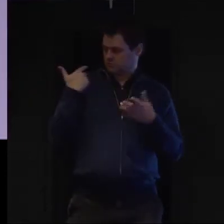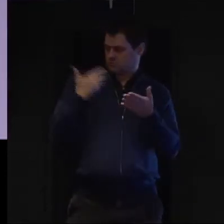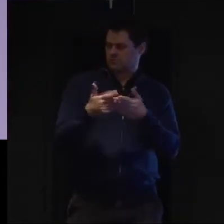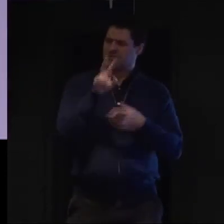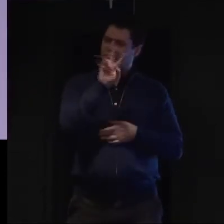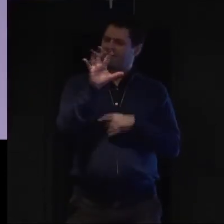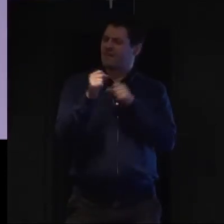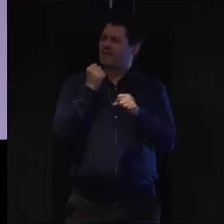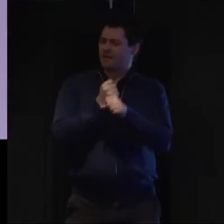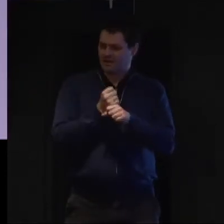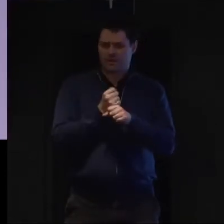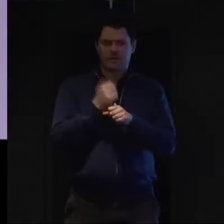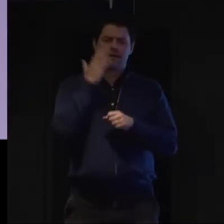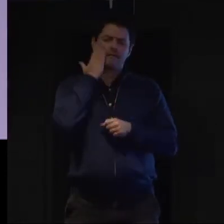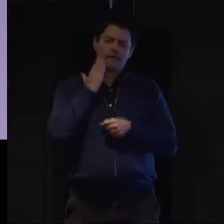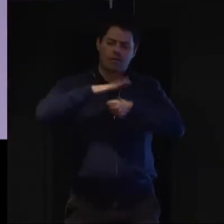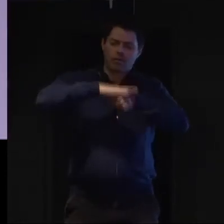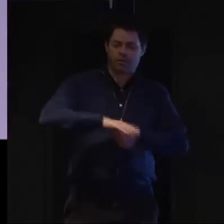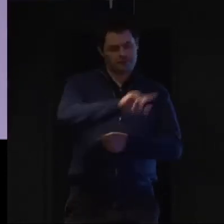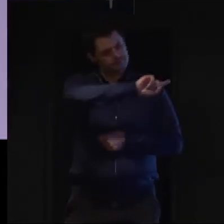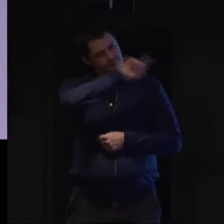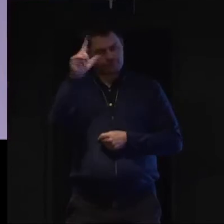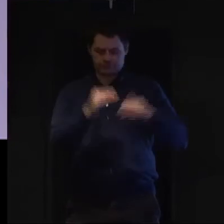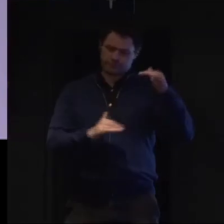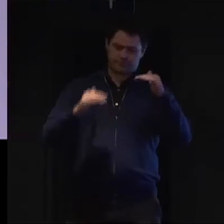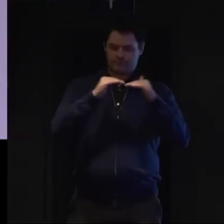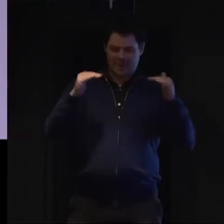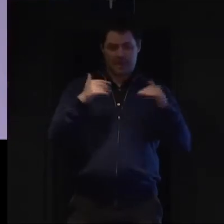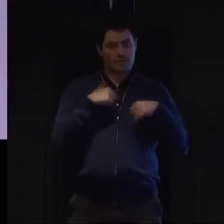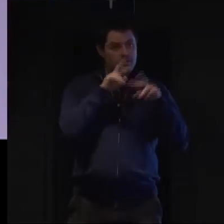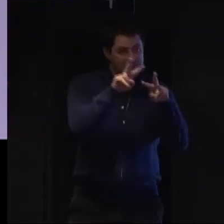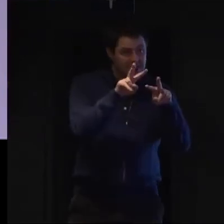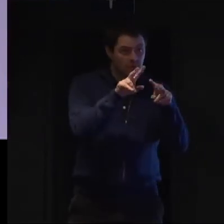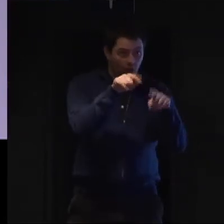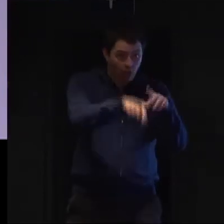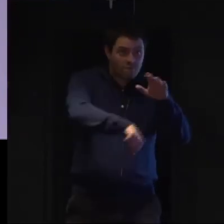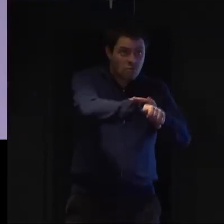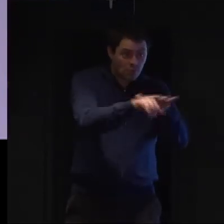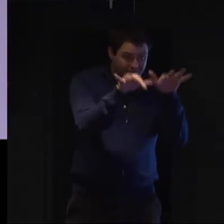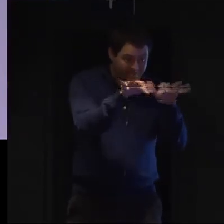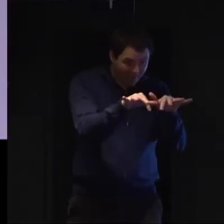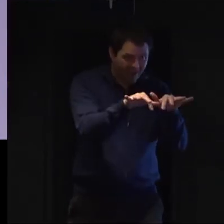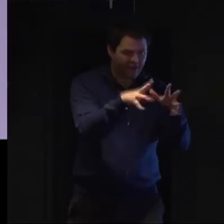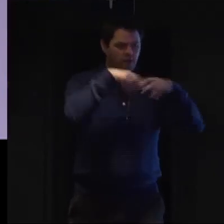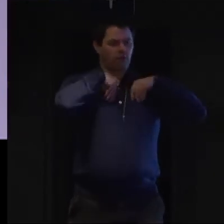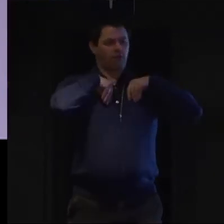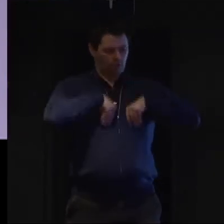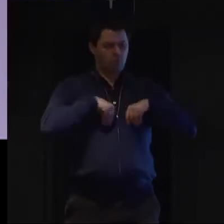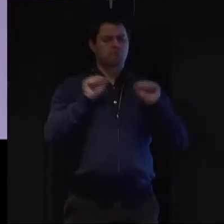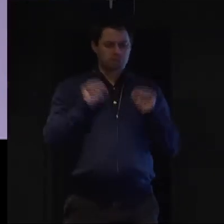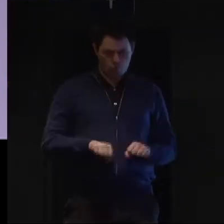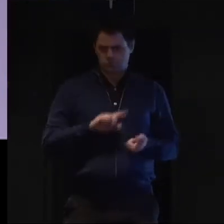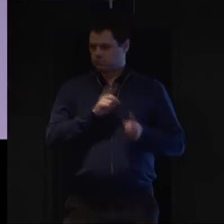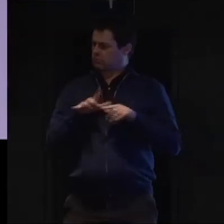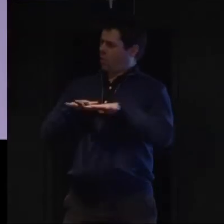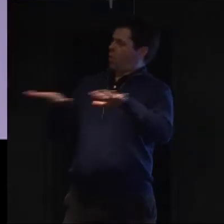can show what football can do in the wider society, where it has had a real effect, certainly in this country.